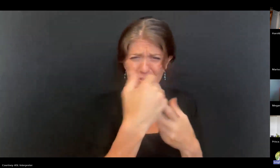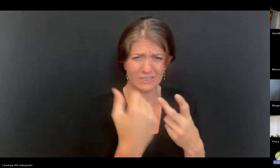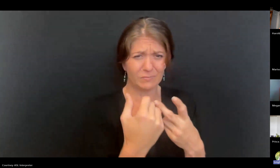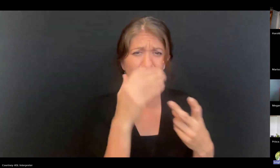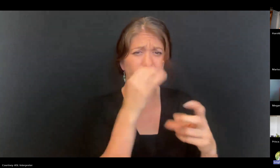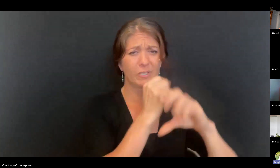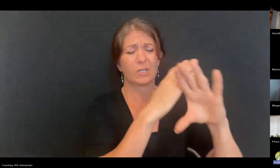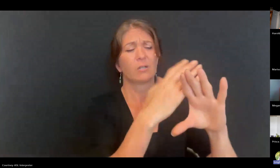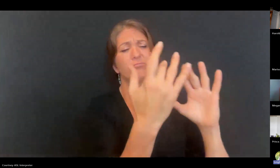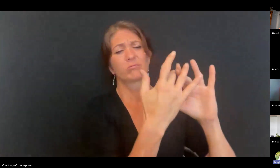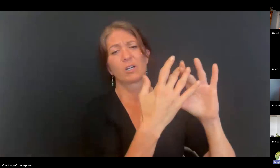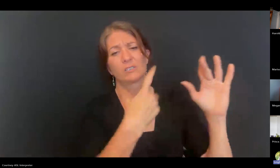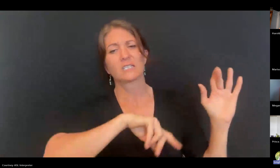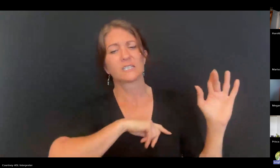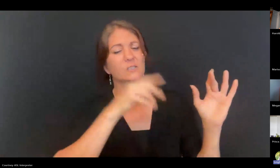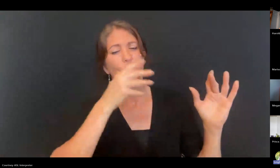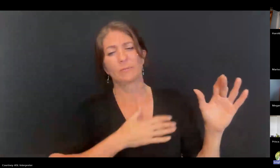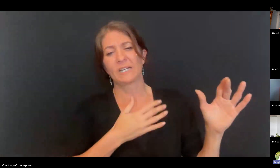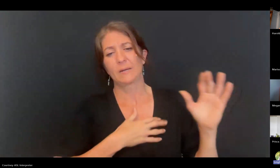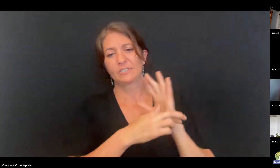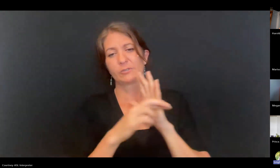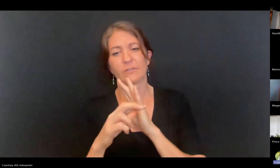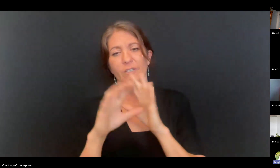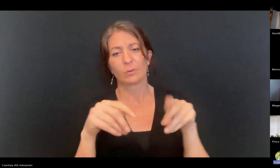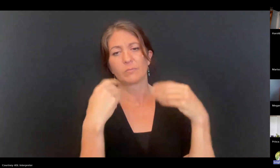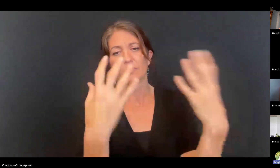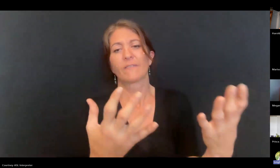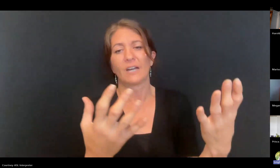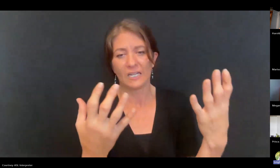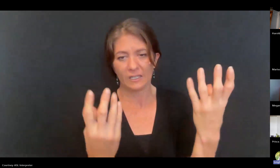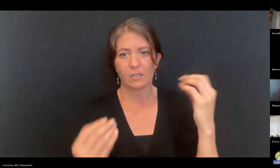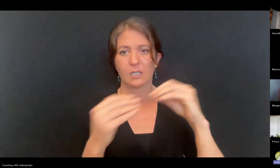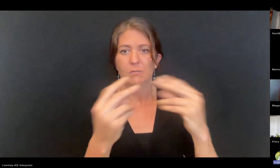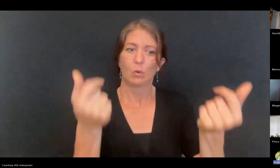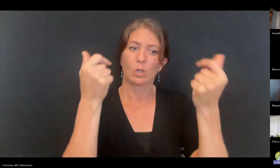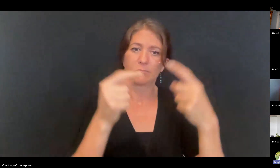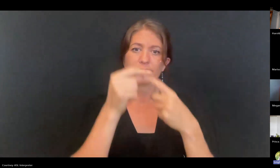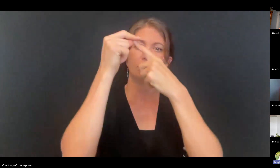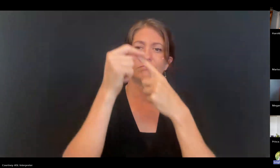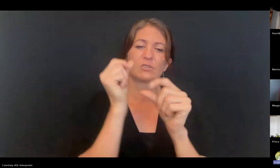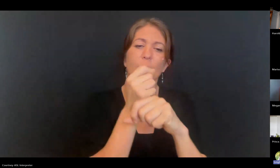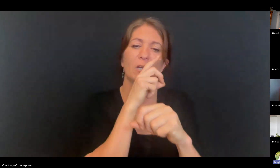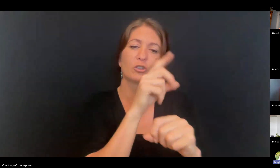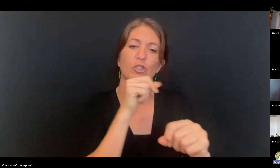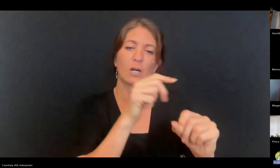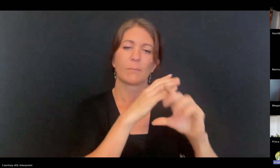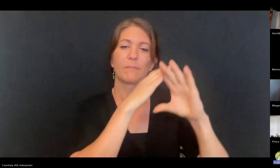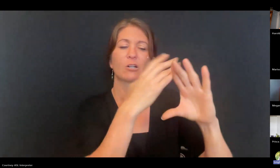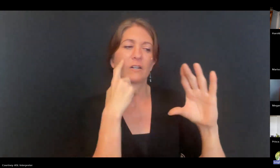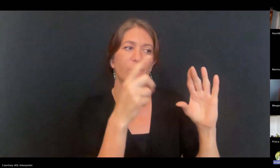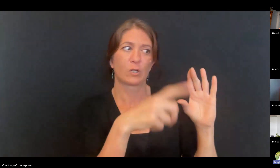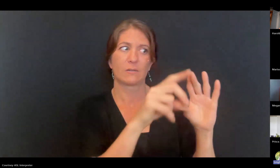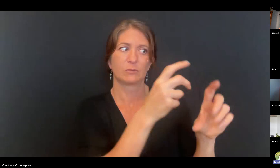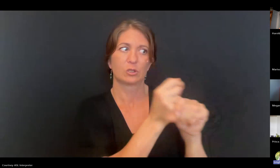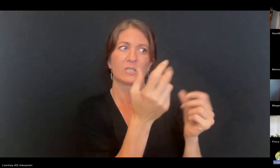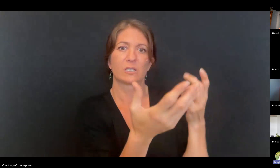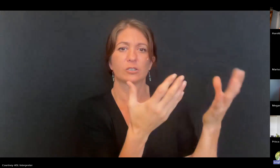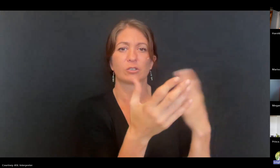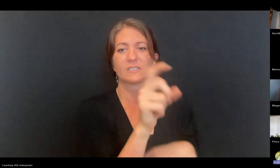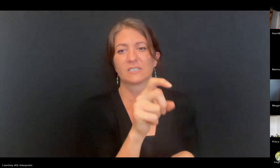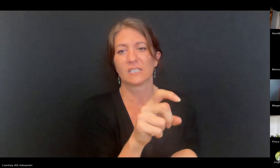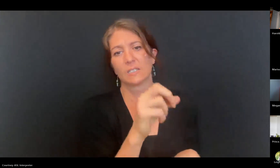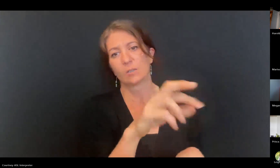to us. We'll be happy to review and provide that exception so we make sure that it's not a barrier for folks getting the services they need or back into the